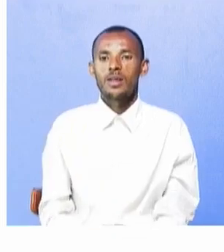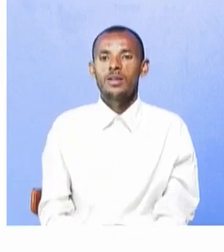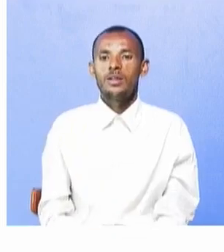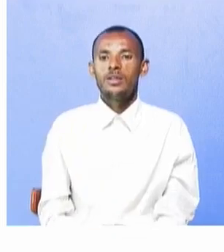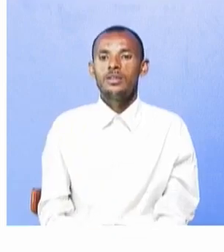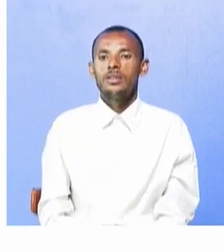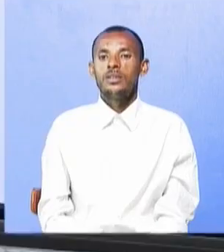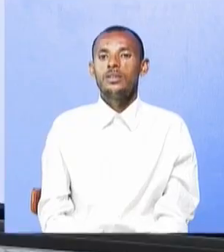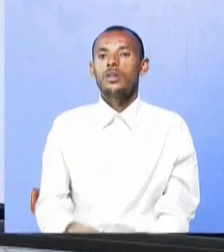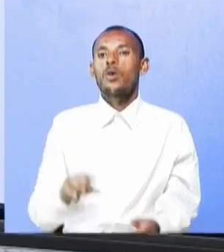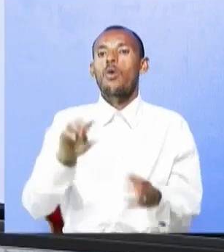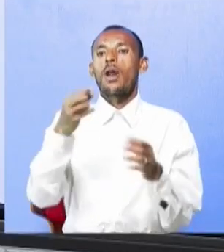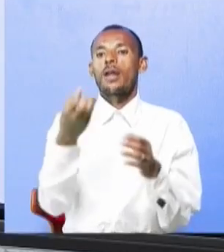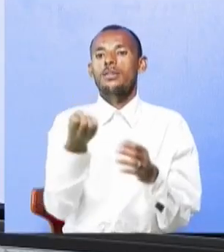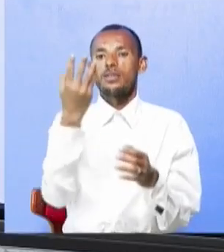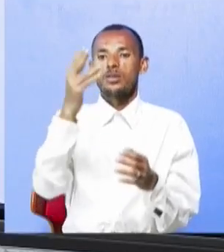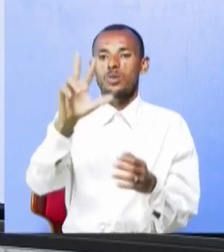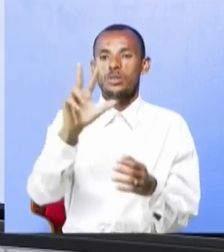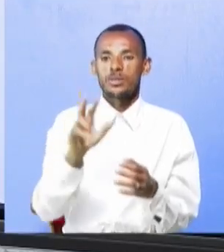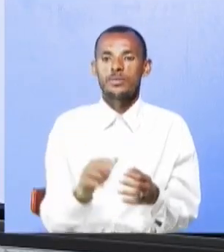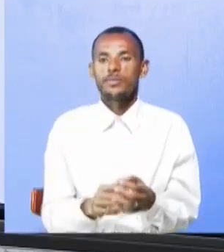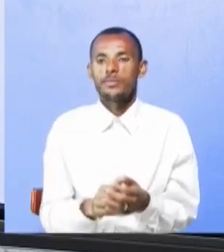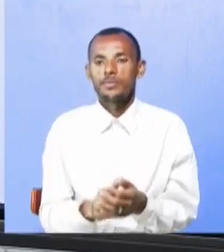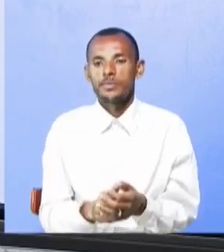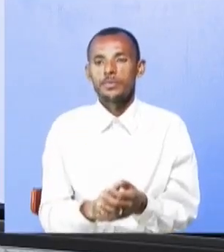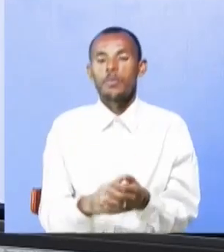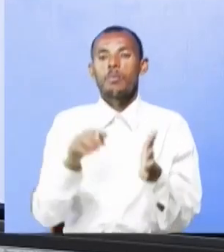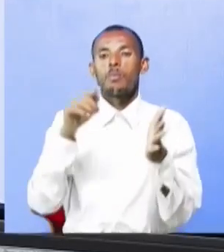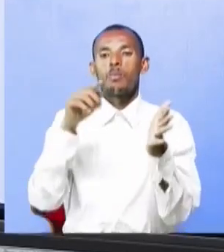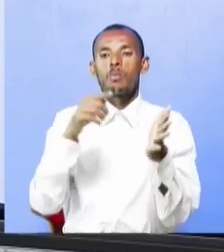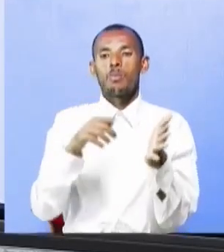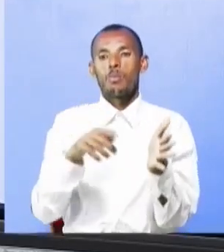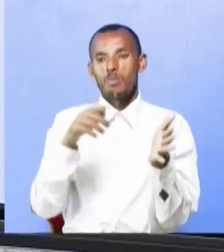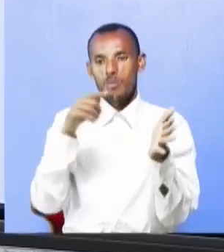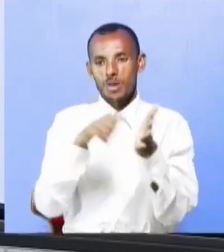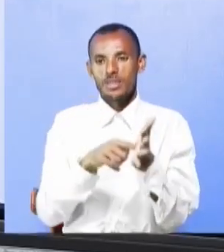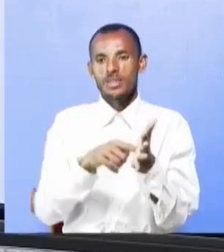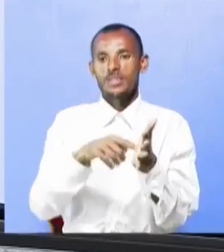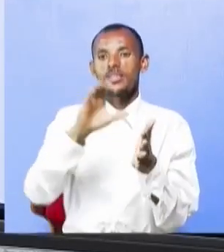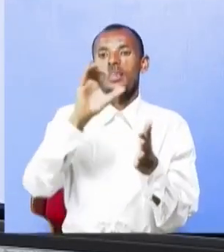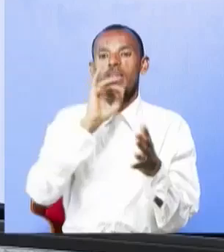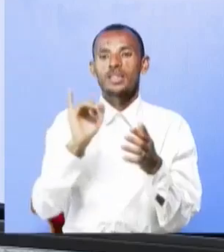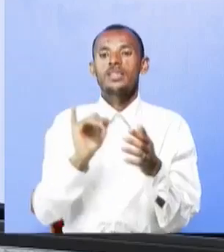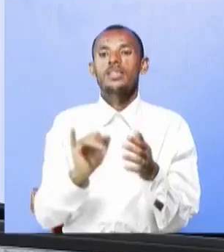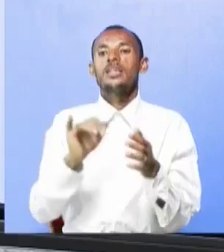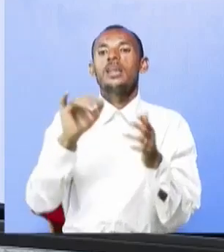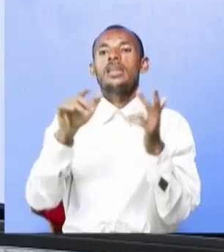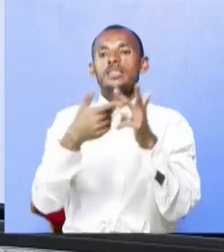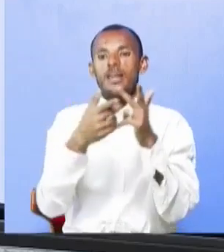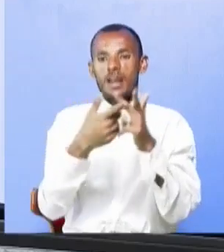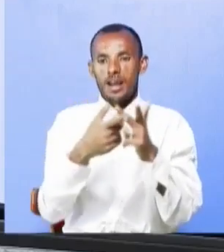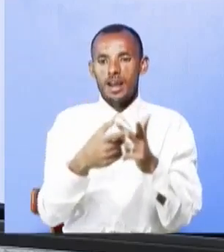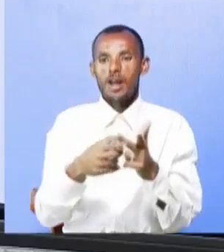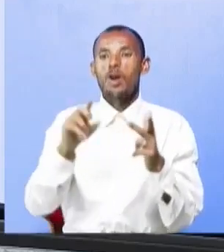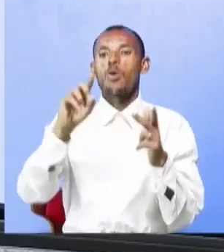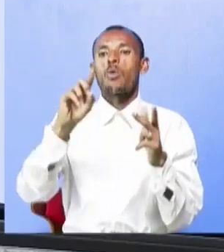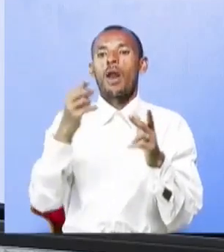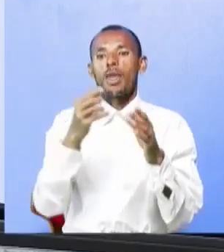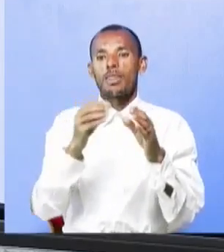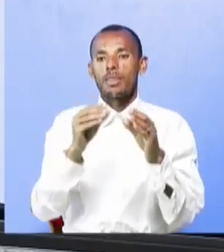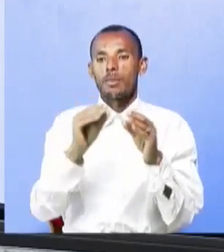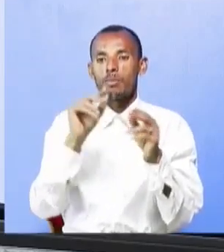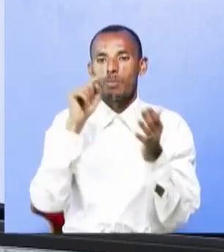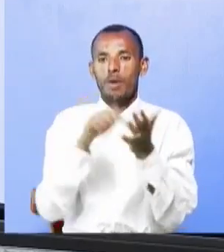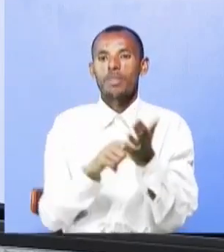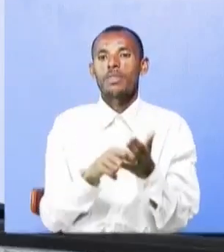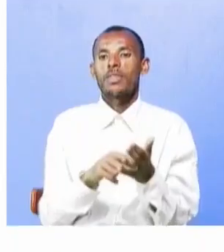okay? So point C is a third quadrant point, okay? Here, I